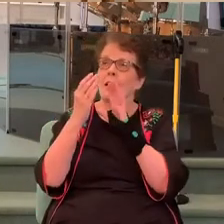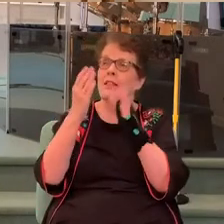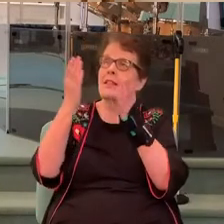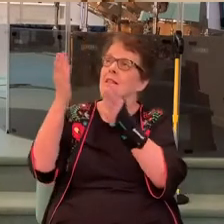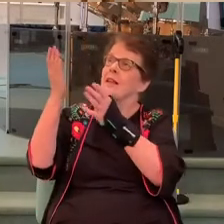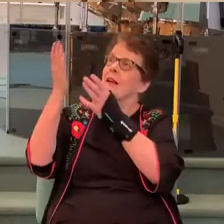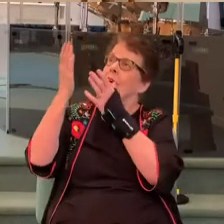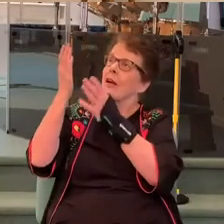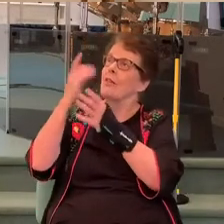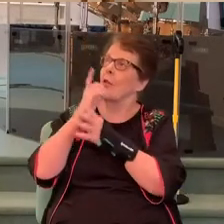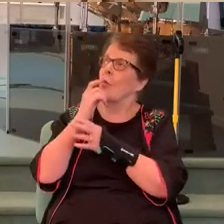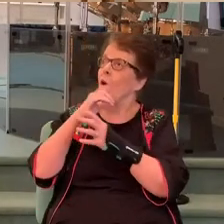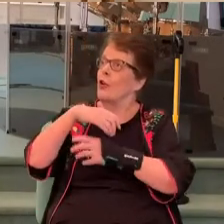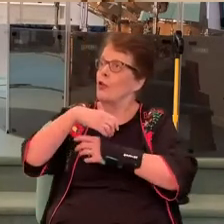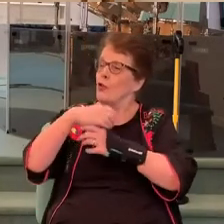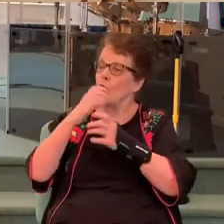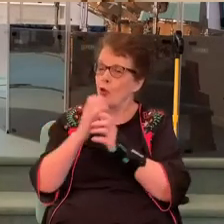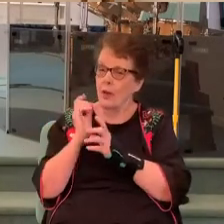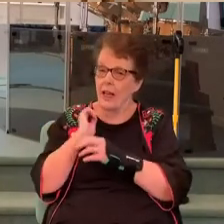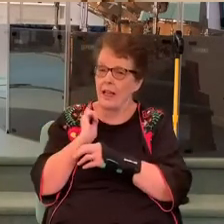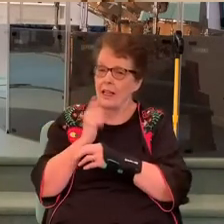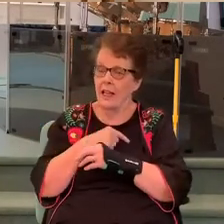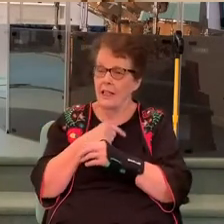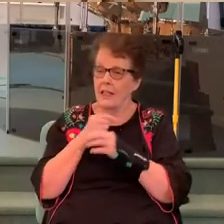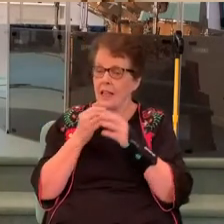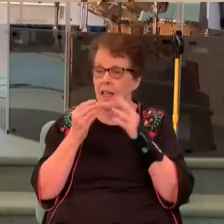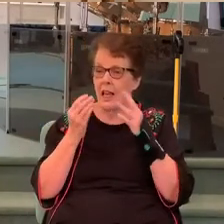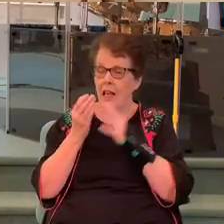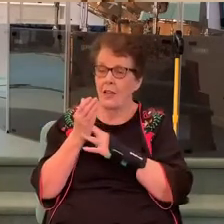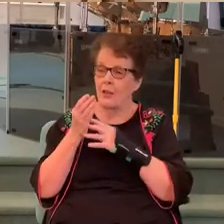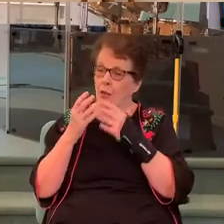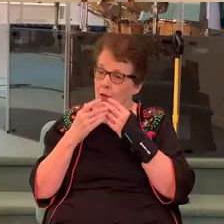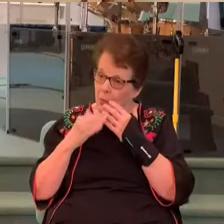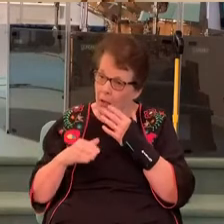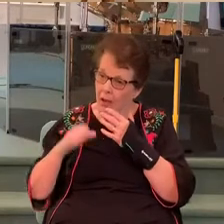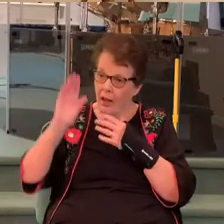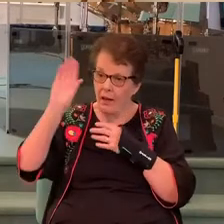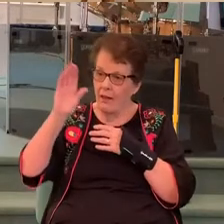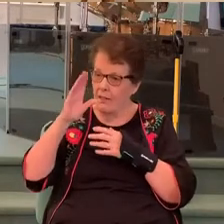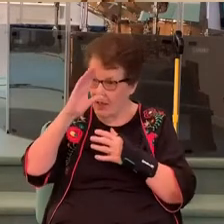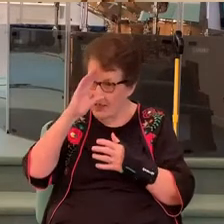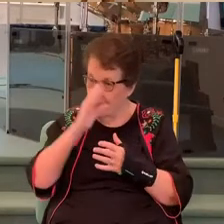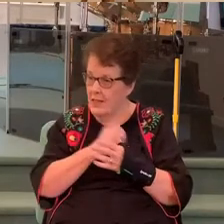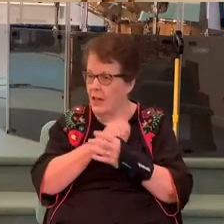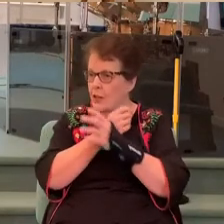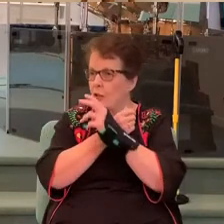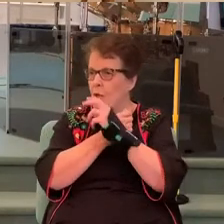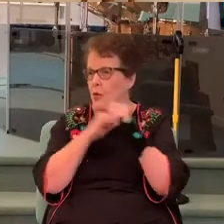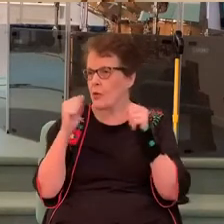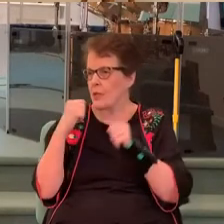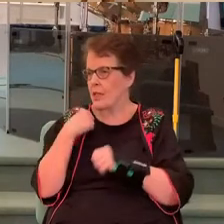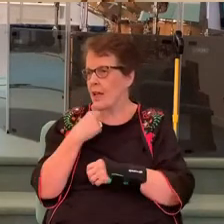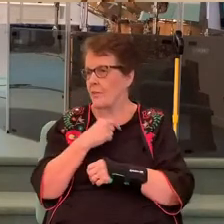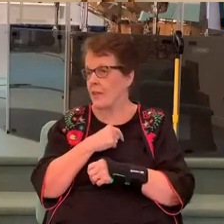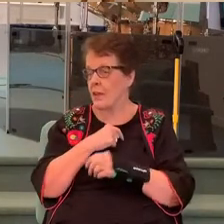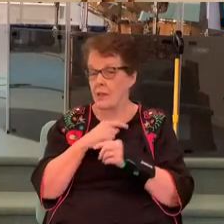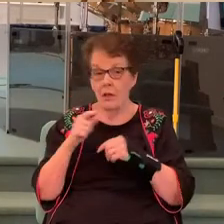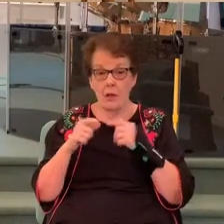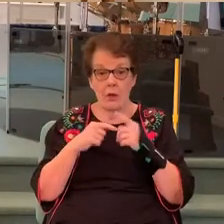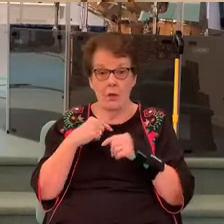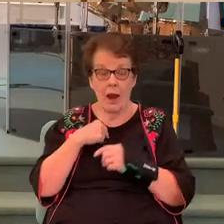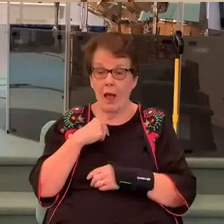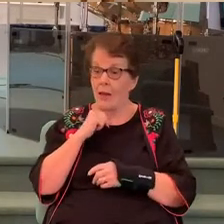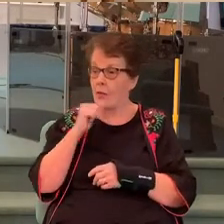created us, but by the blood of His one and only Son, redeemed us. Amen. And so when we do not pray, when I do not